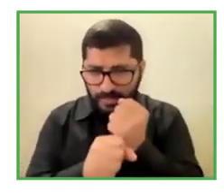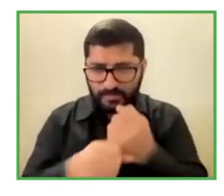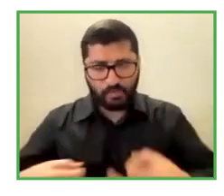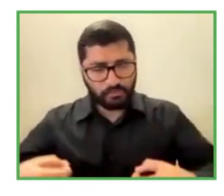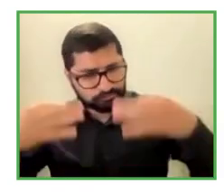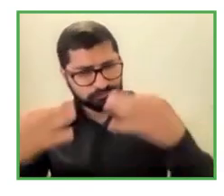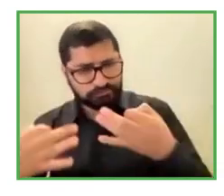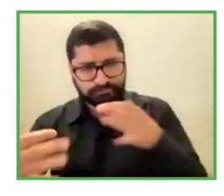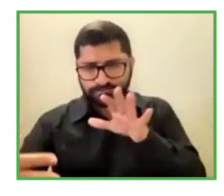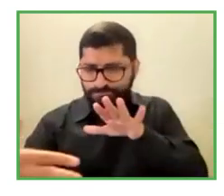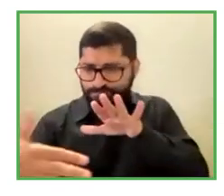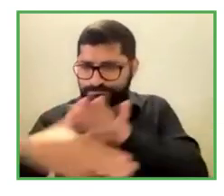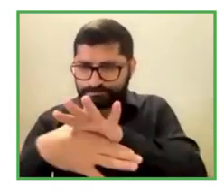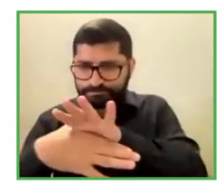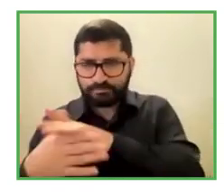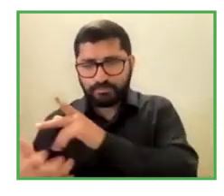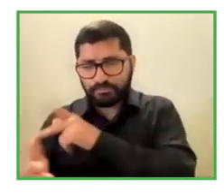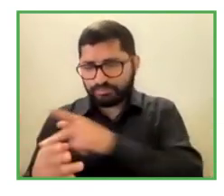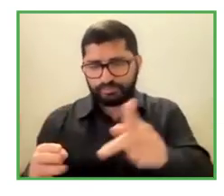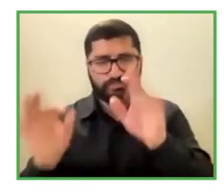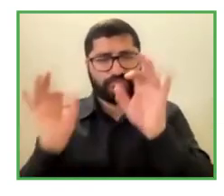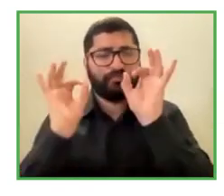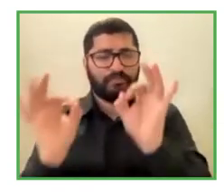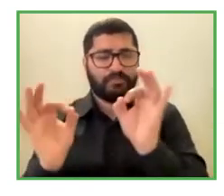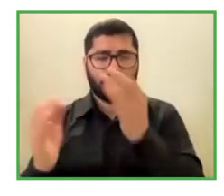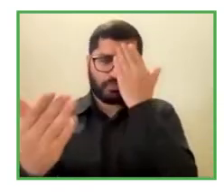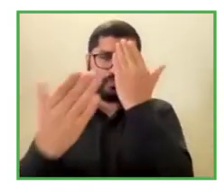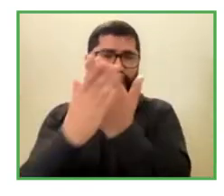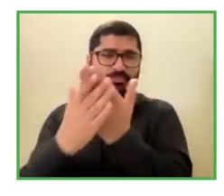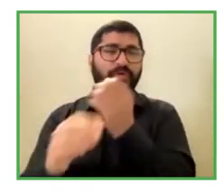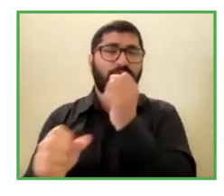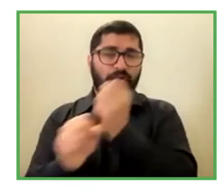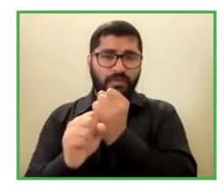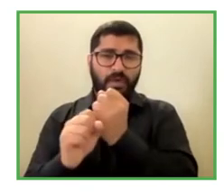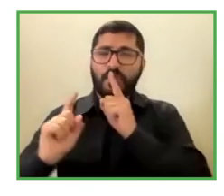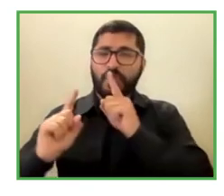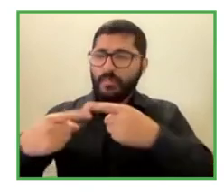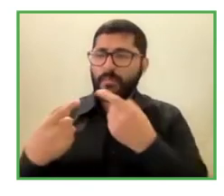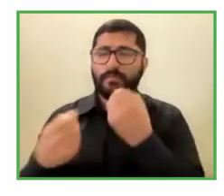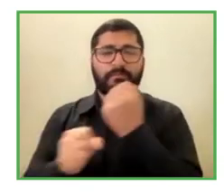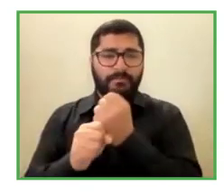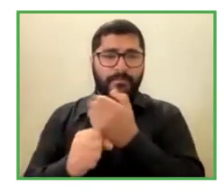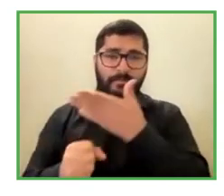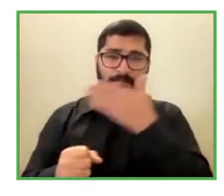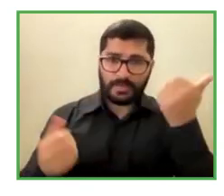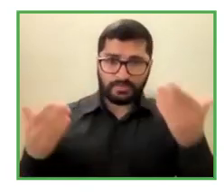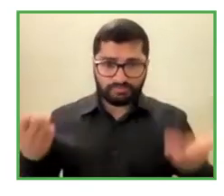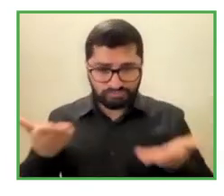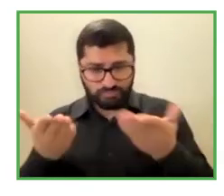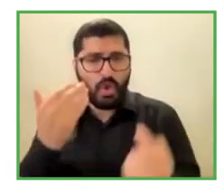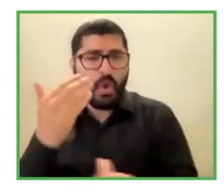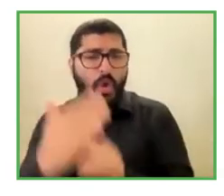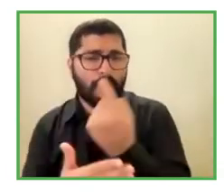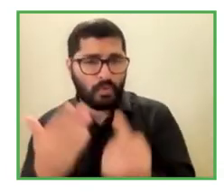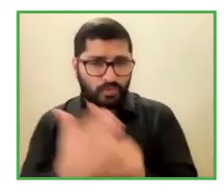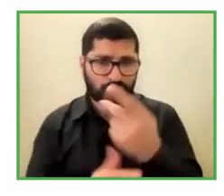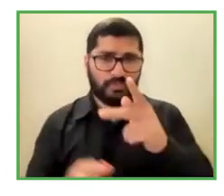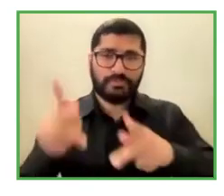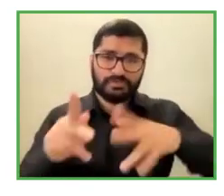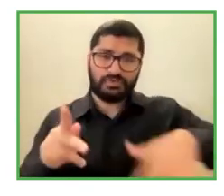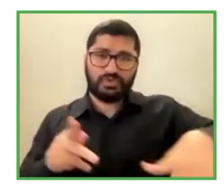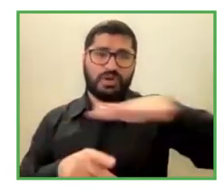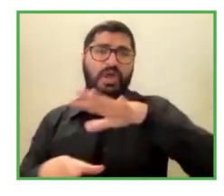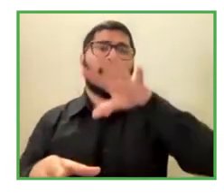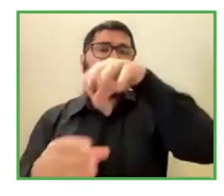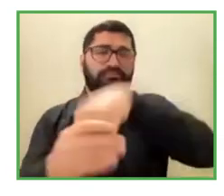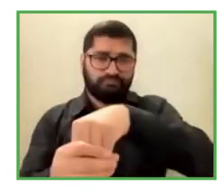that's necessary to face labor in a good way undoubtedly gives you an opportunity to grow and be a